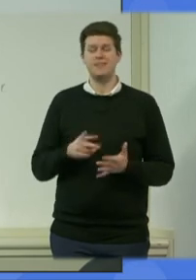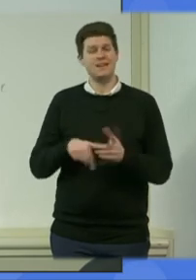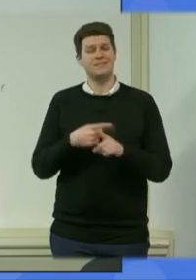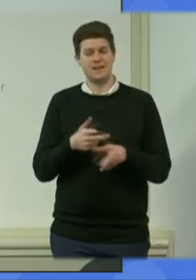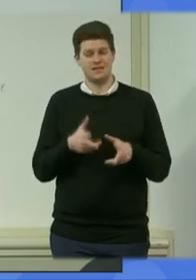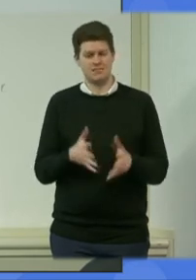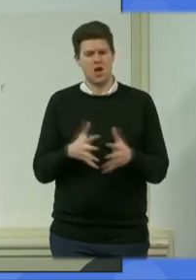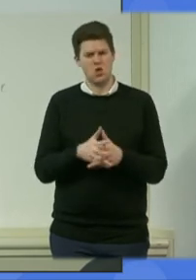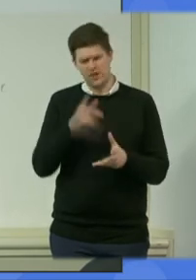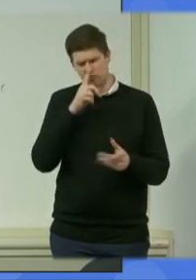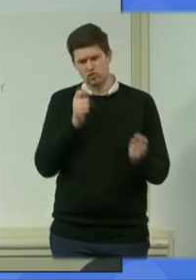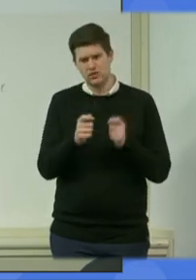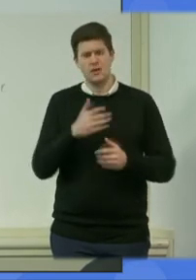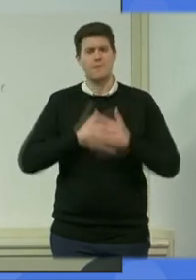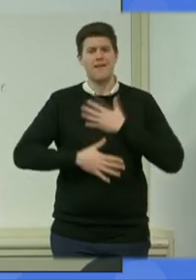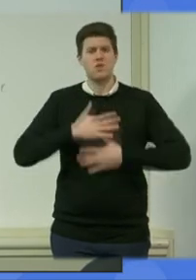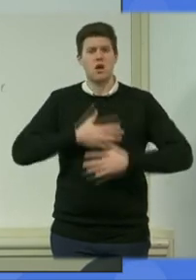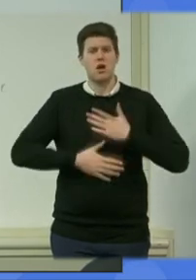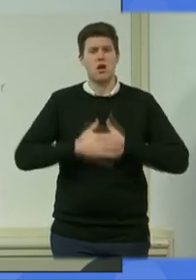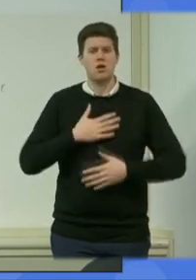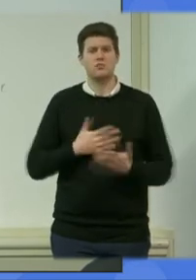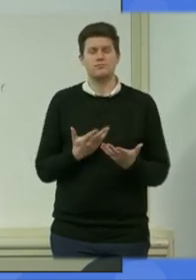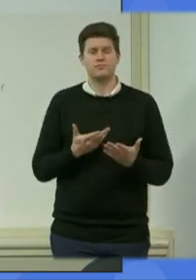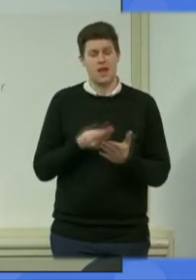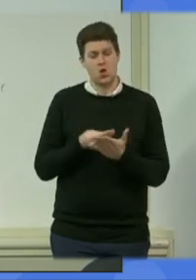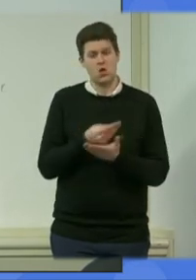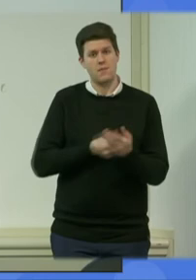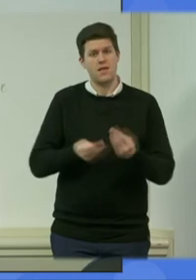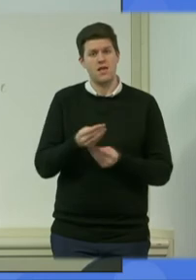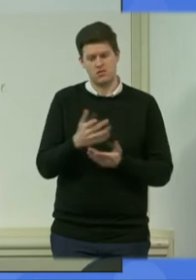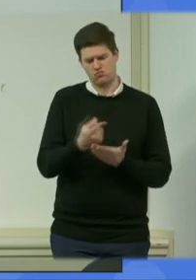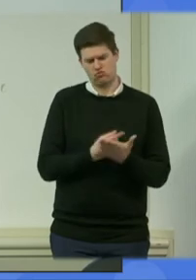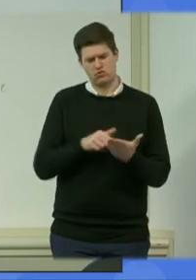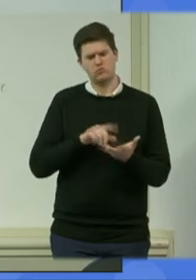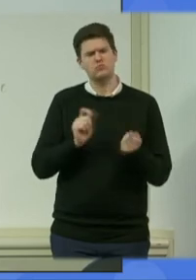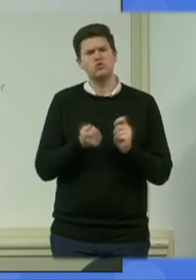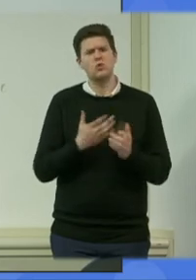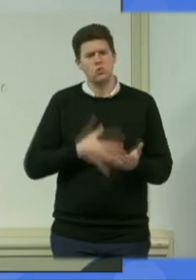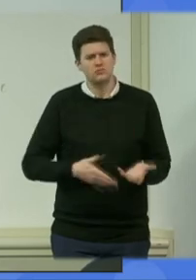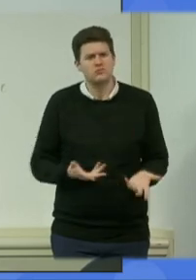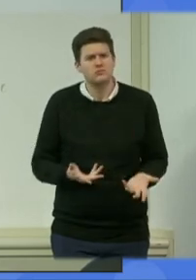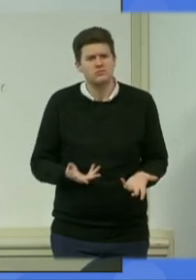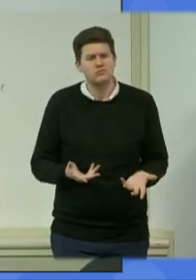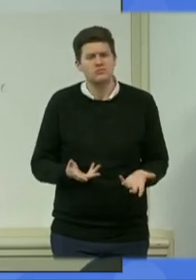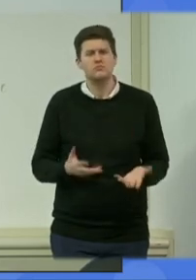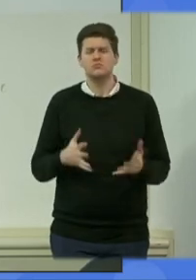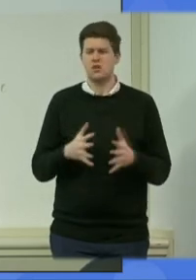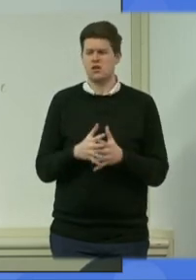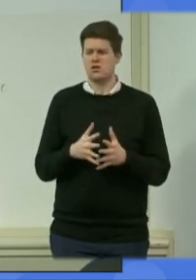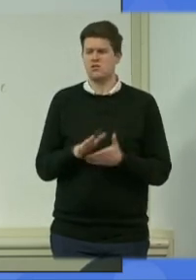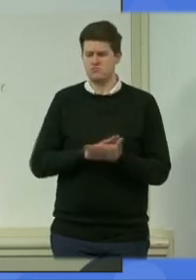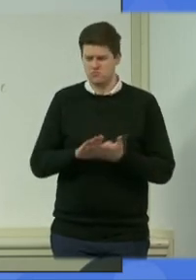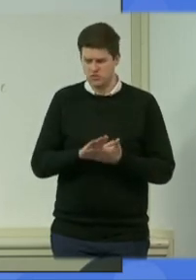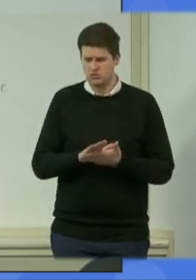to change those behaviours, to rewrite the rules of the economy, as I said, so that you can absolutely